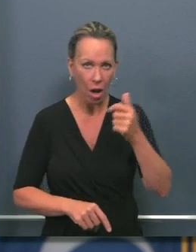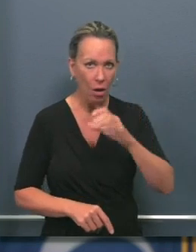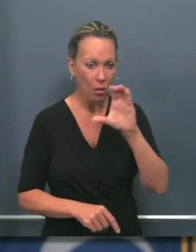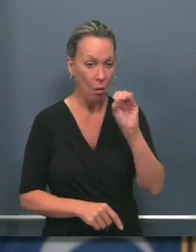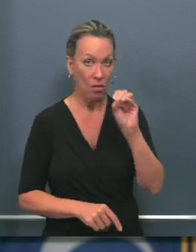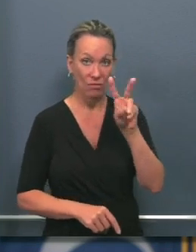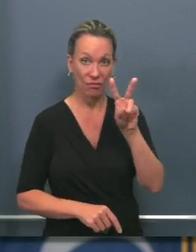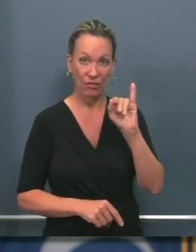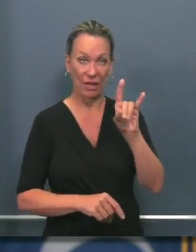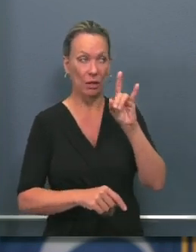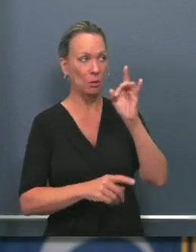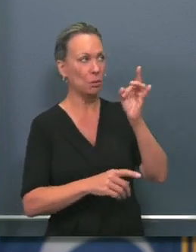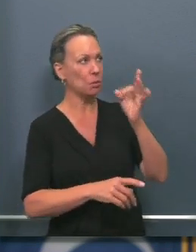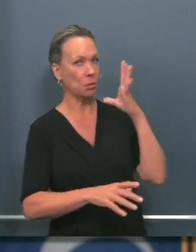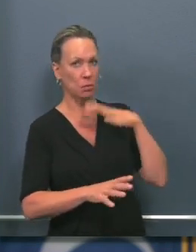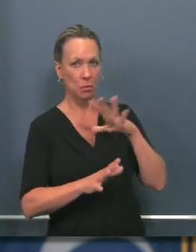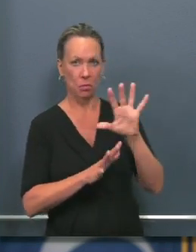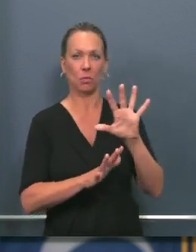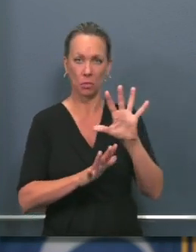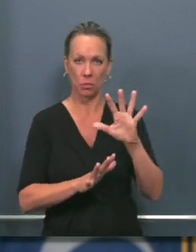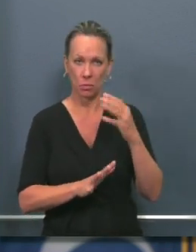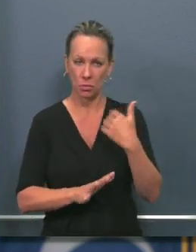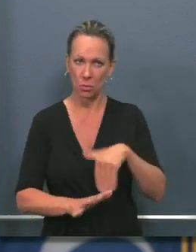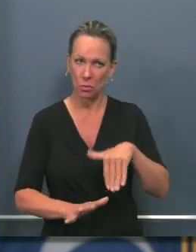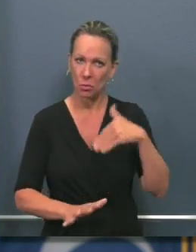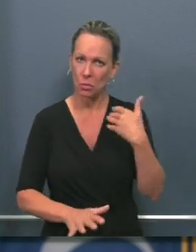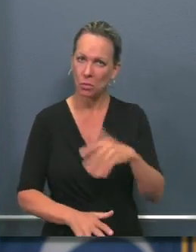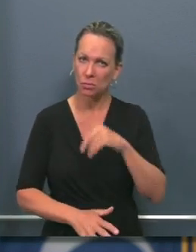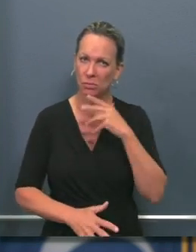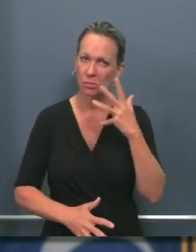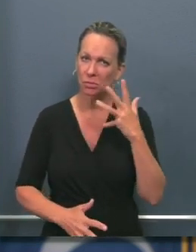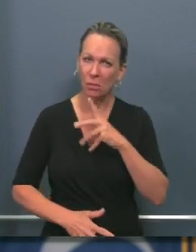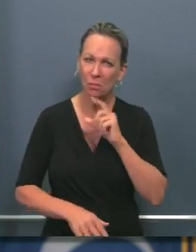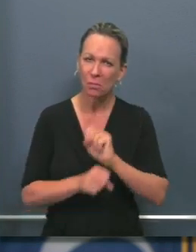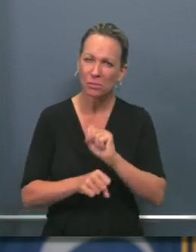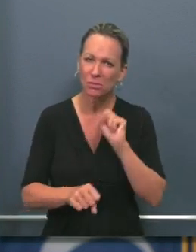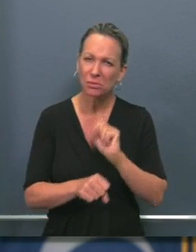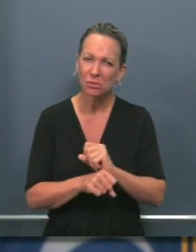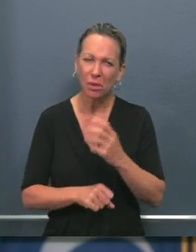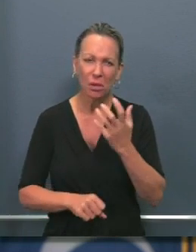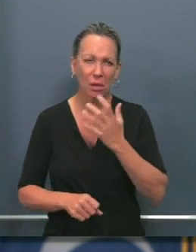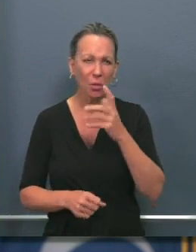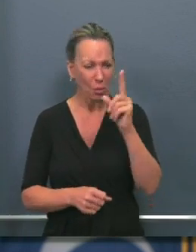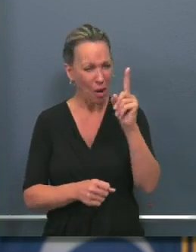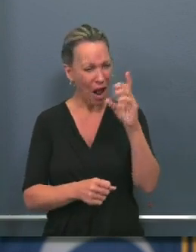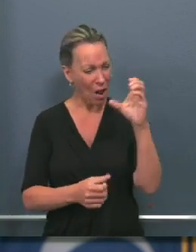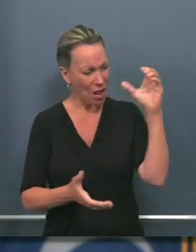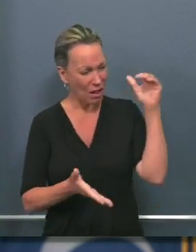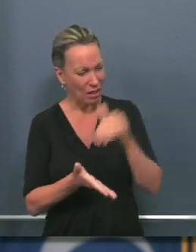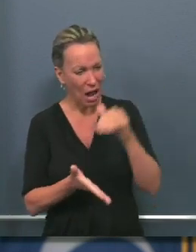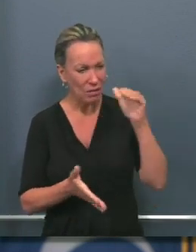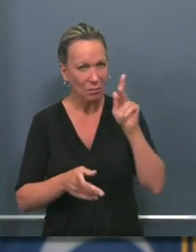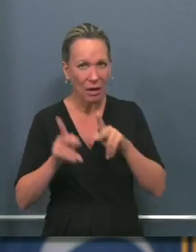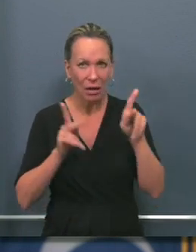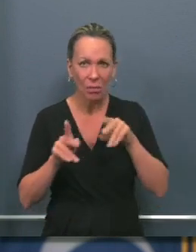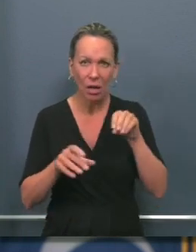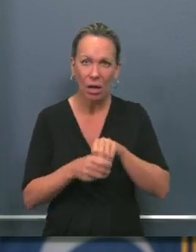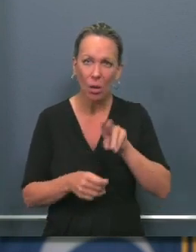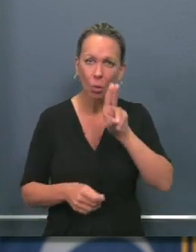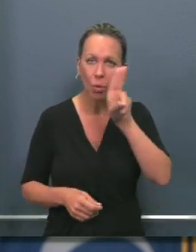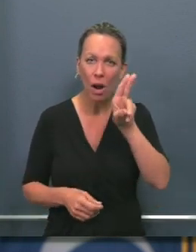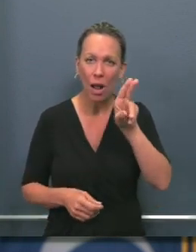100,000 souls have lost their lives, that this pandemic continues, that we're seeing positive number of cases increase, not